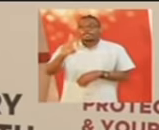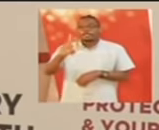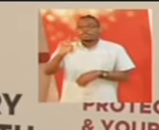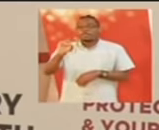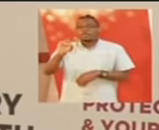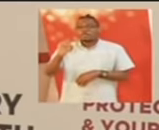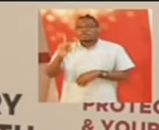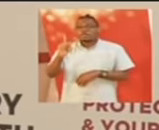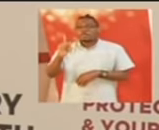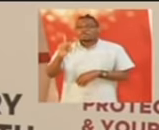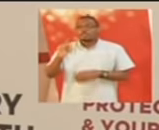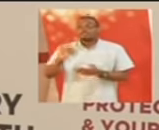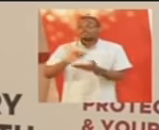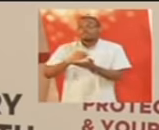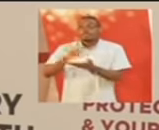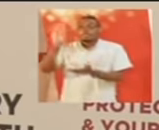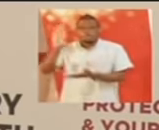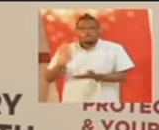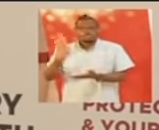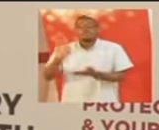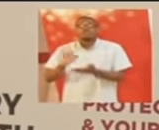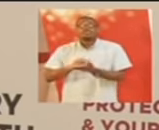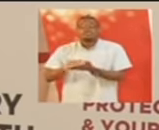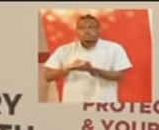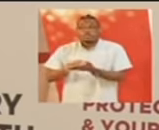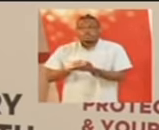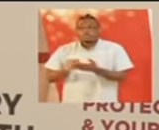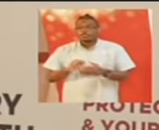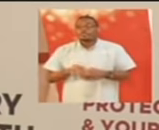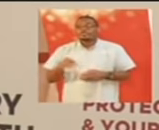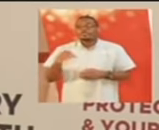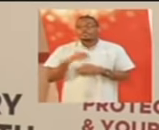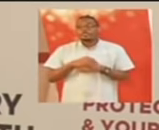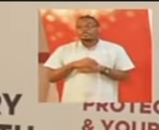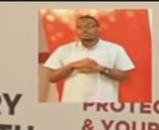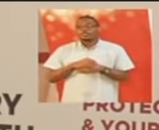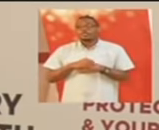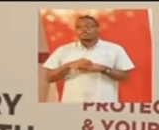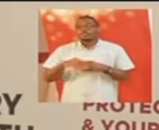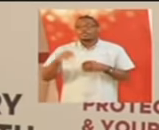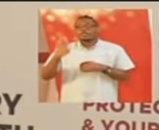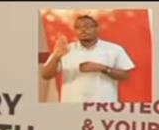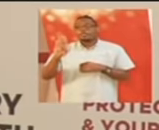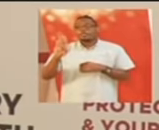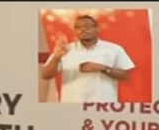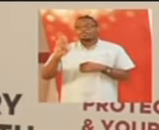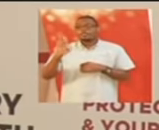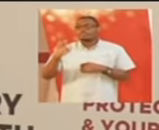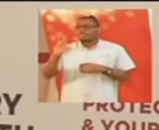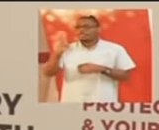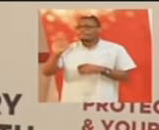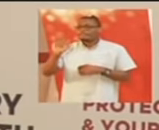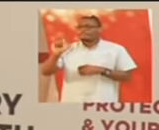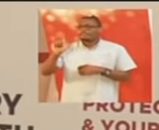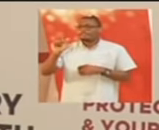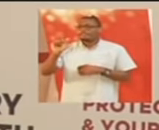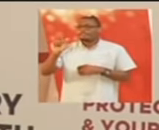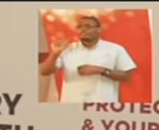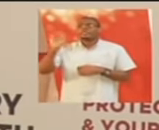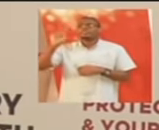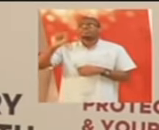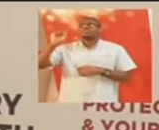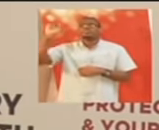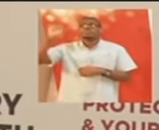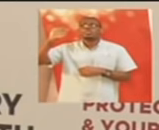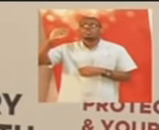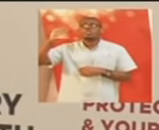which was 74 beds, but we have introduced a facility at the UTT Valsin campus, which has given